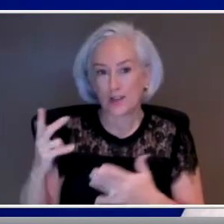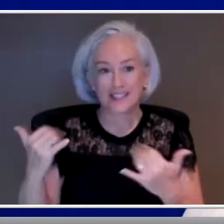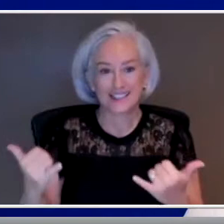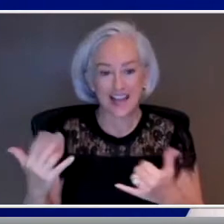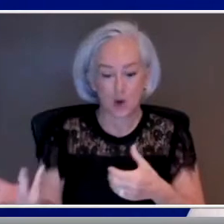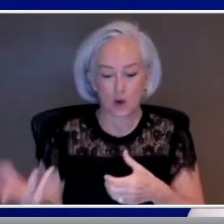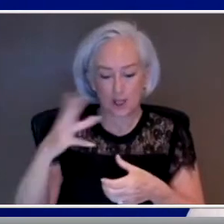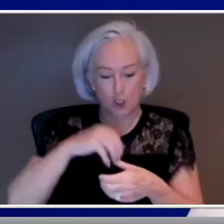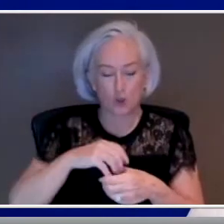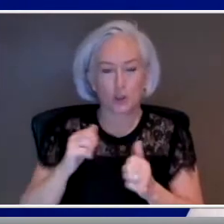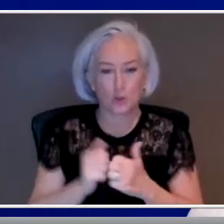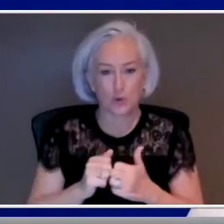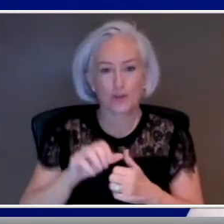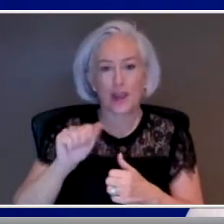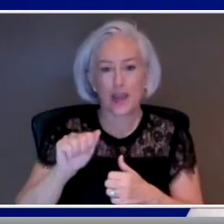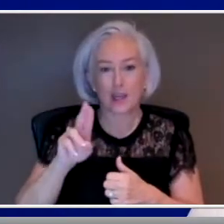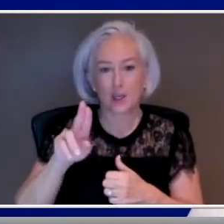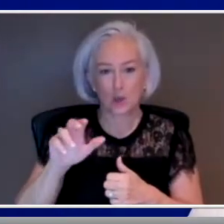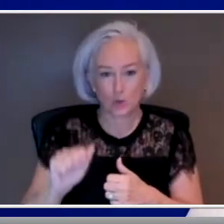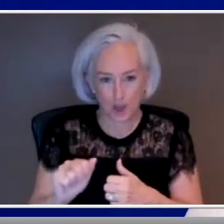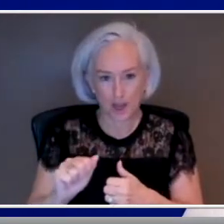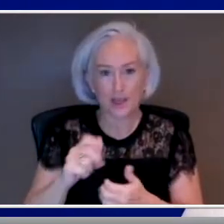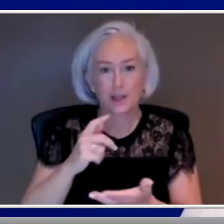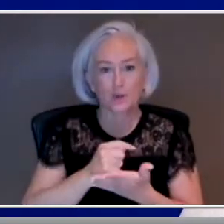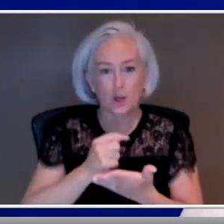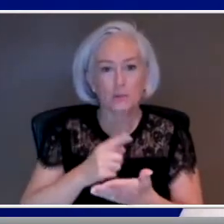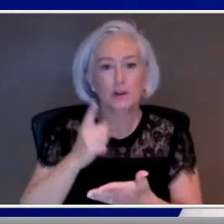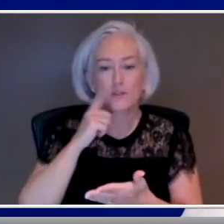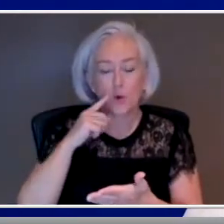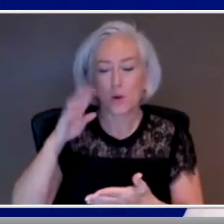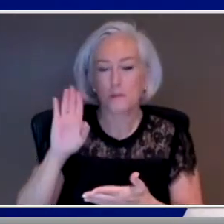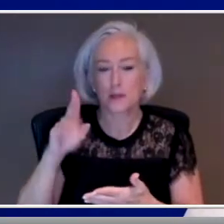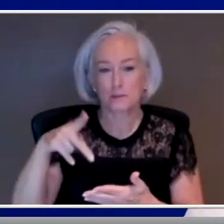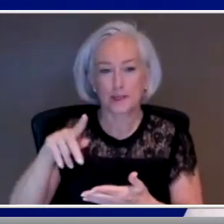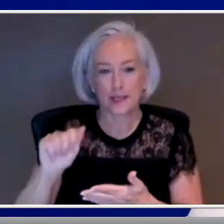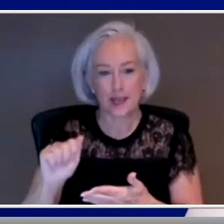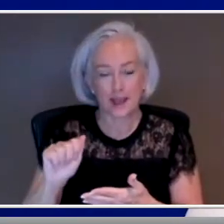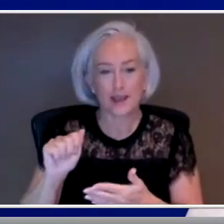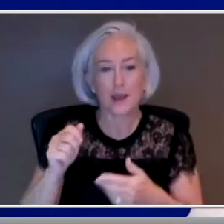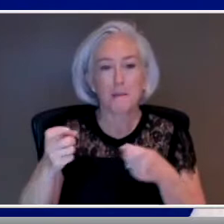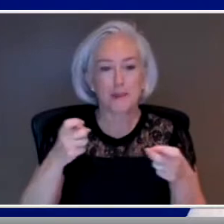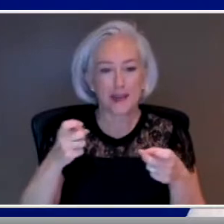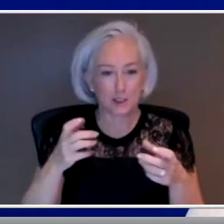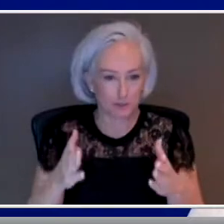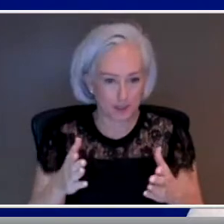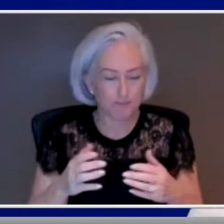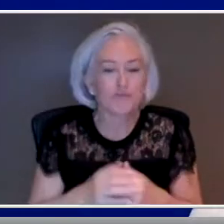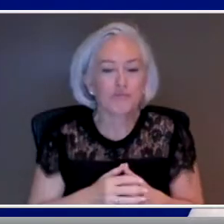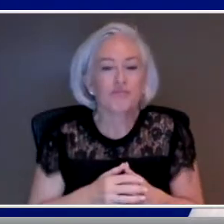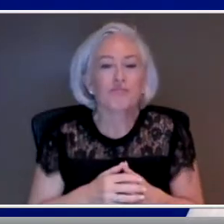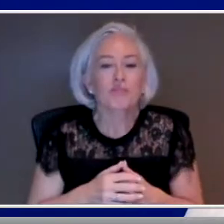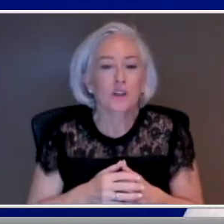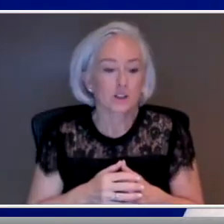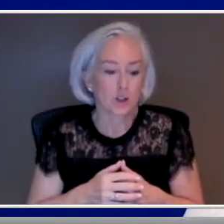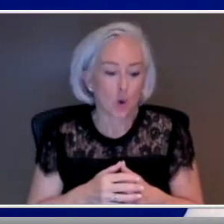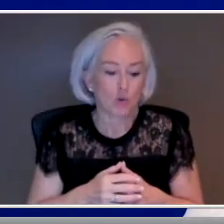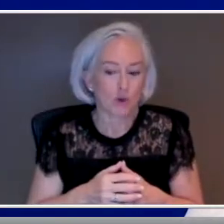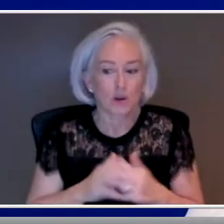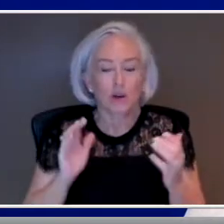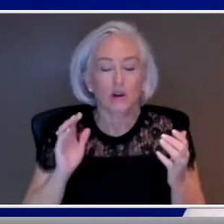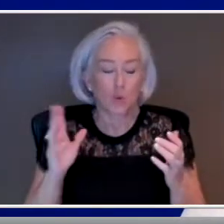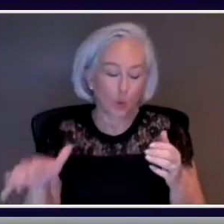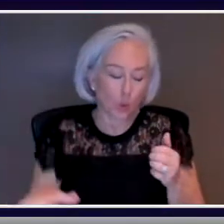treatment algorithm for BPH management, along with a lot of other minimally invasive and, quite frankly, invasive procedures for this